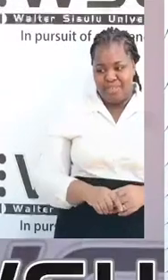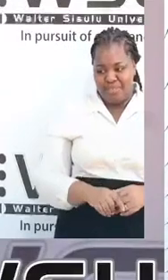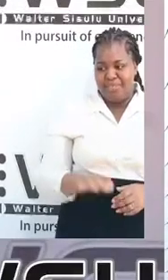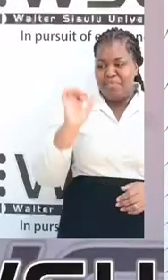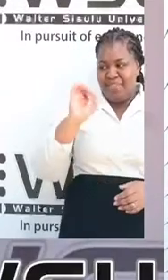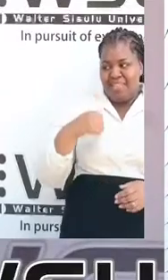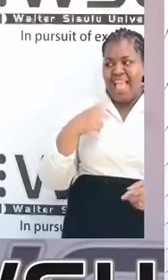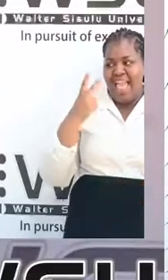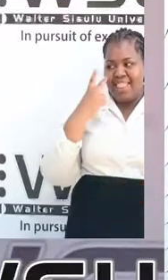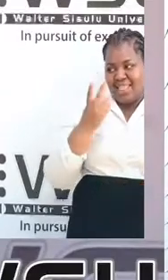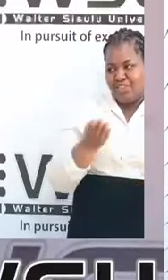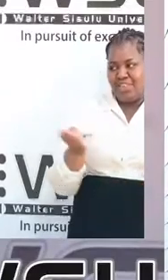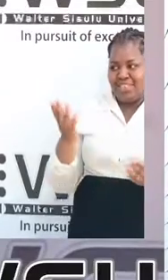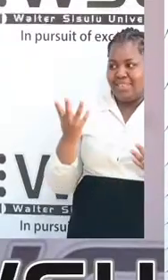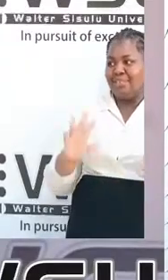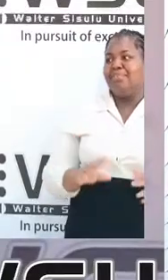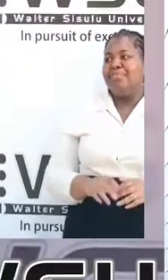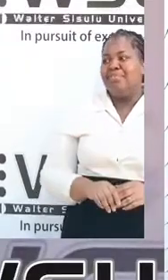I think you have seen that.